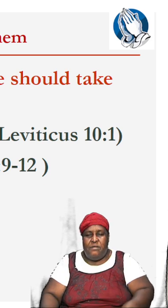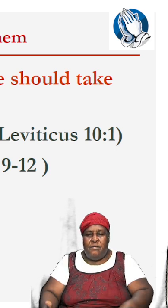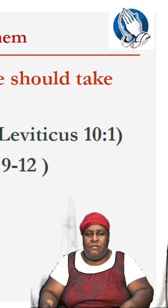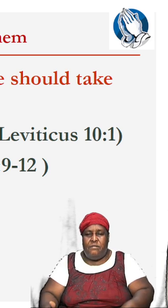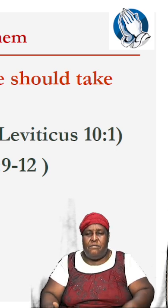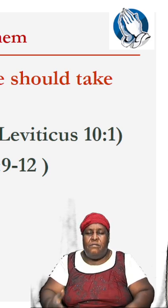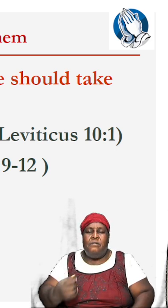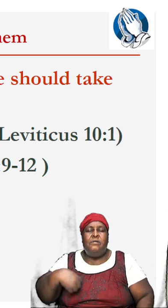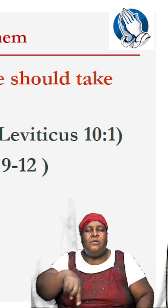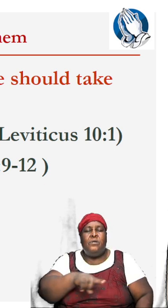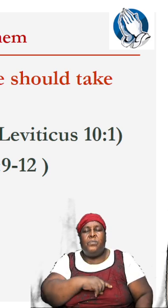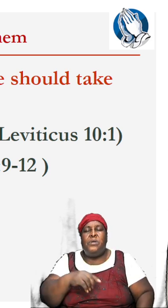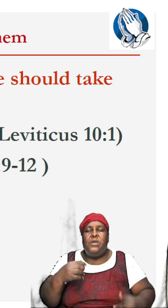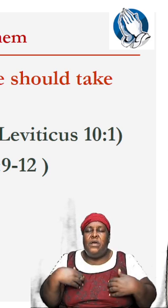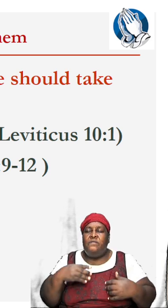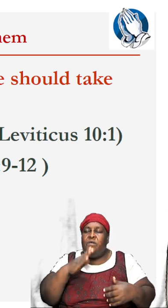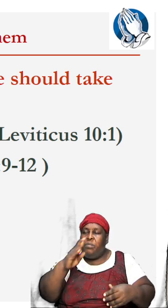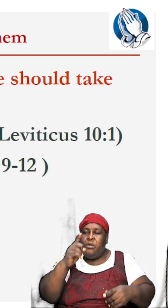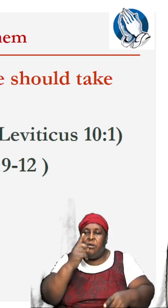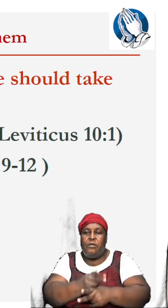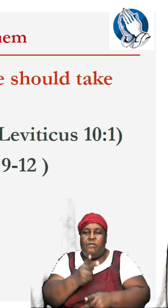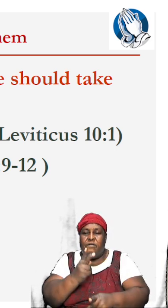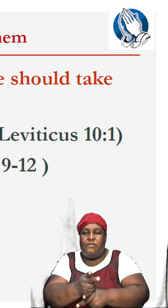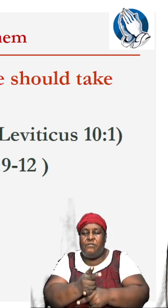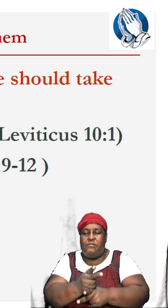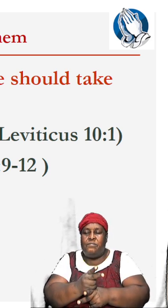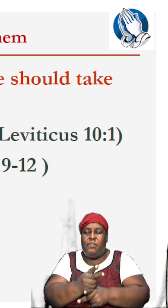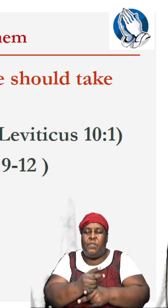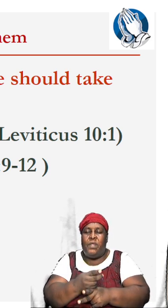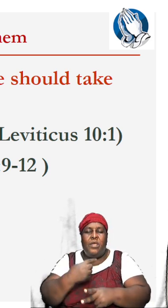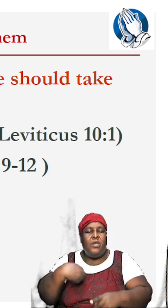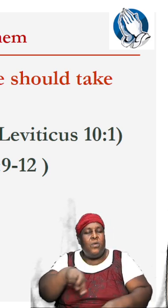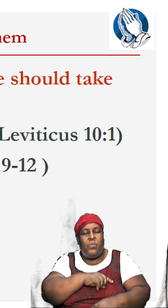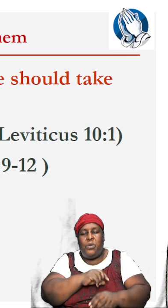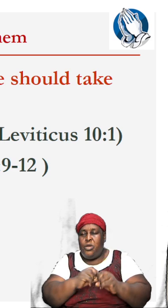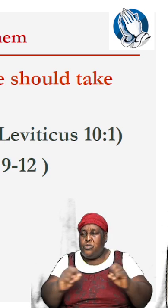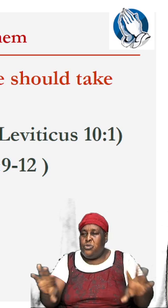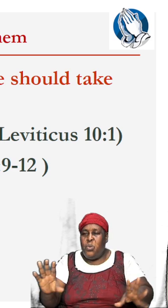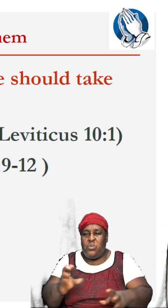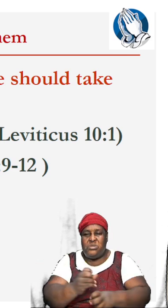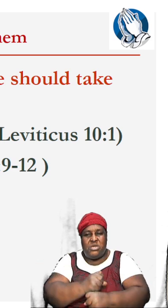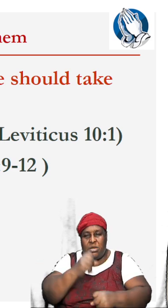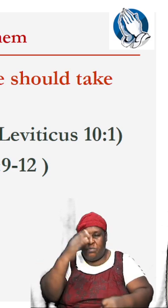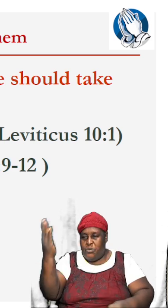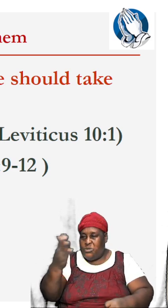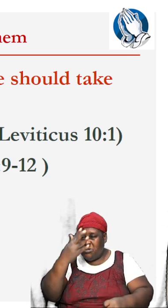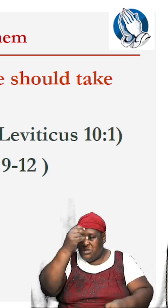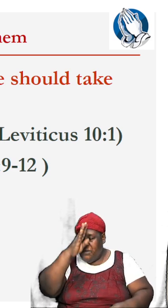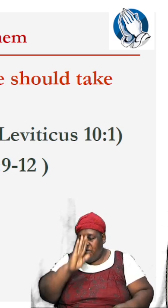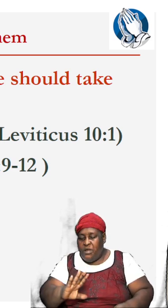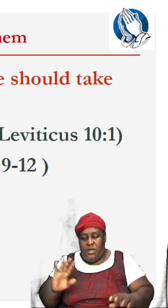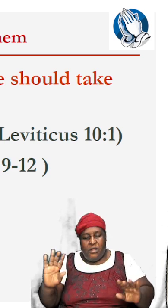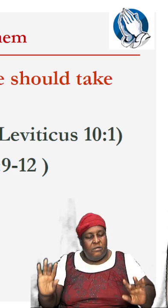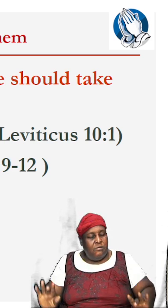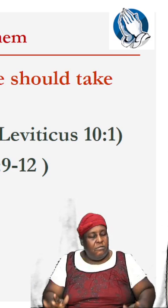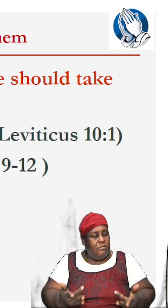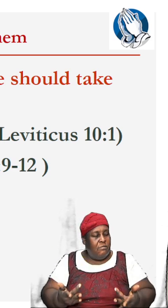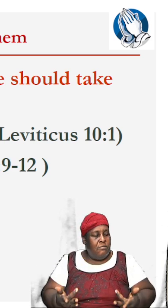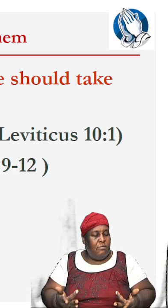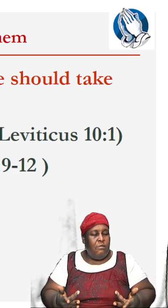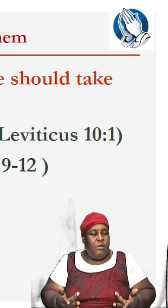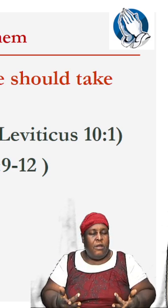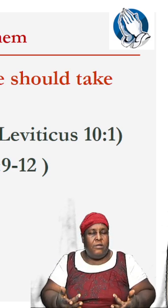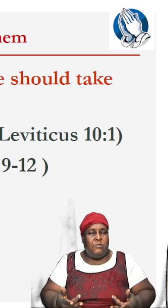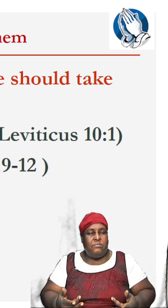We have to be careful that we do not take the presence of God for